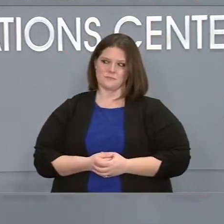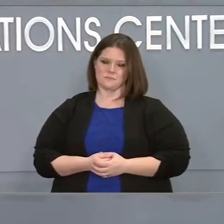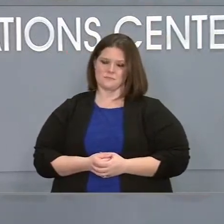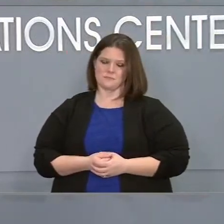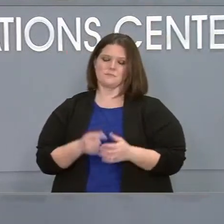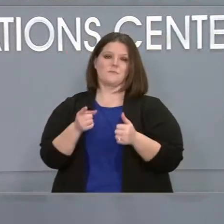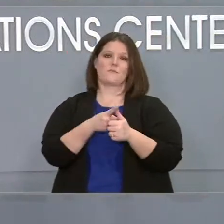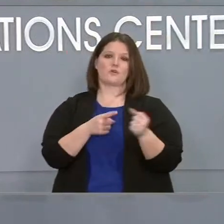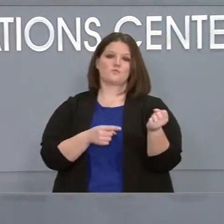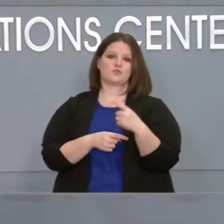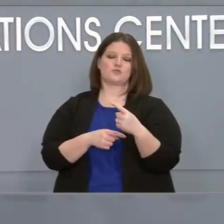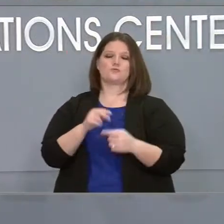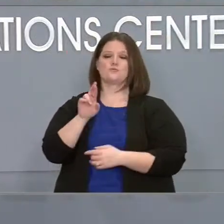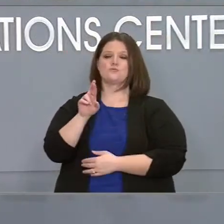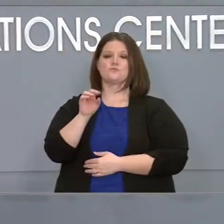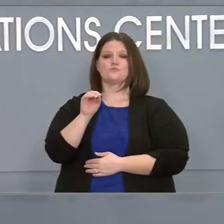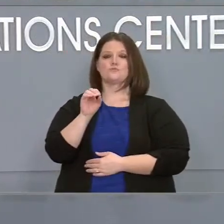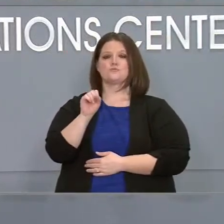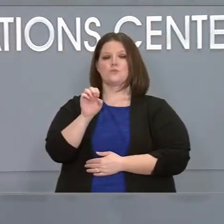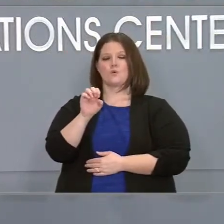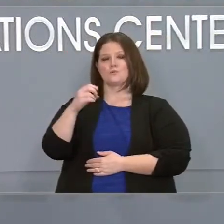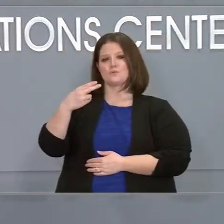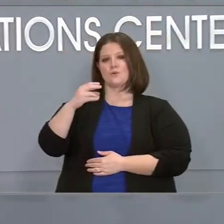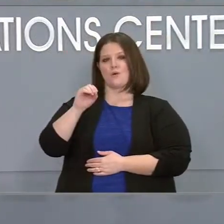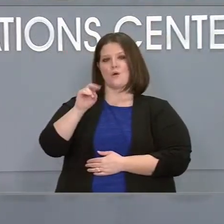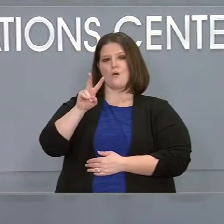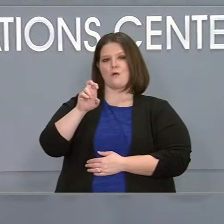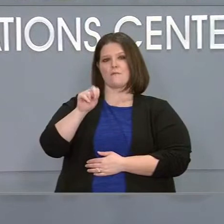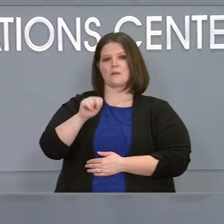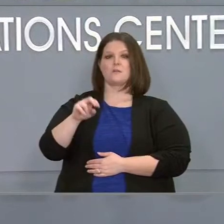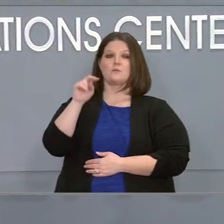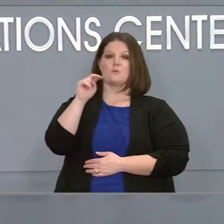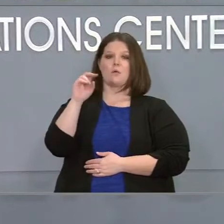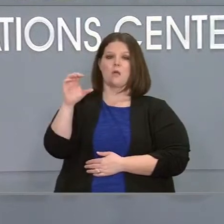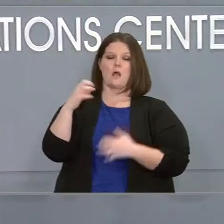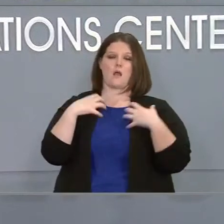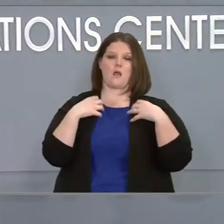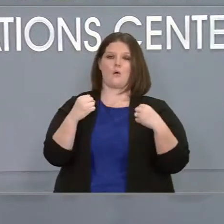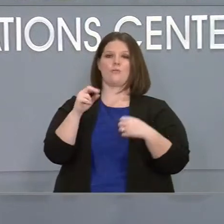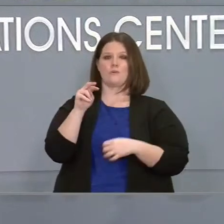Our first question is from Rose Hoban with North Carolina Health News.